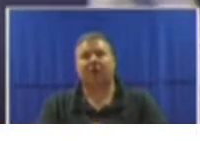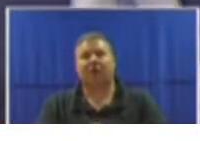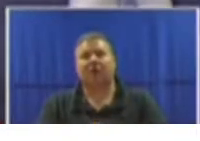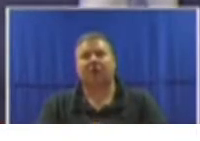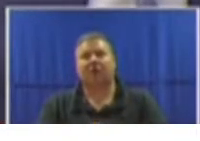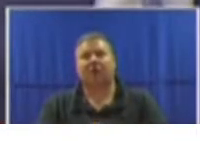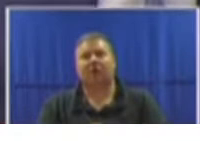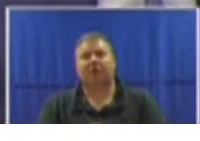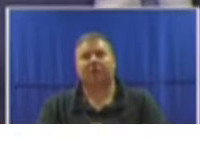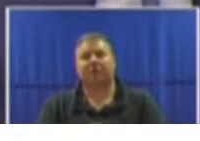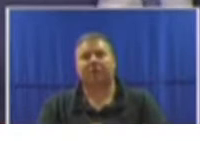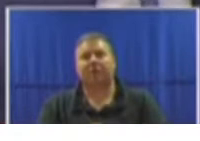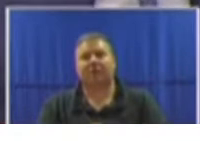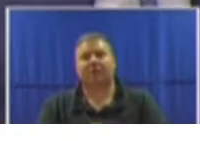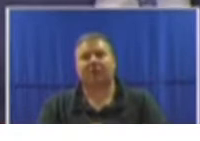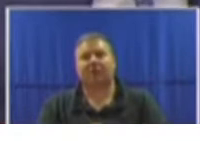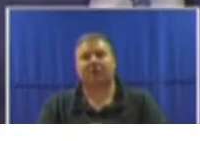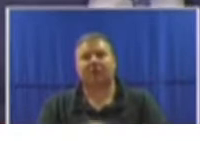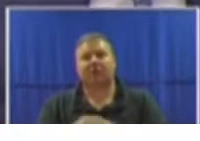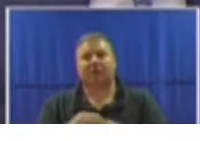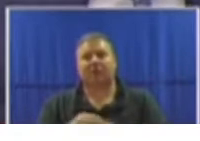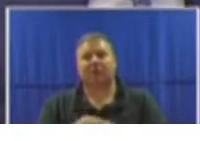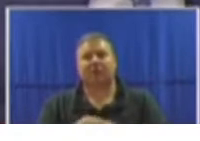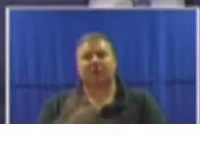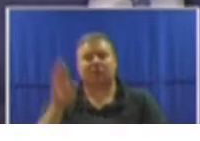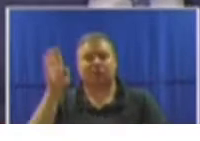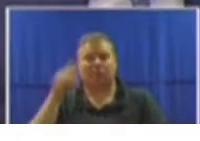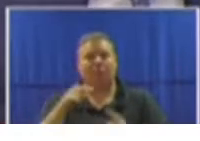Honorable Speaker, on a point of procedure.